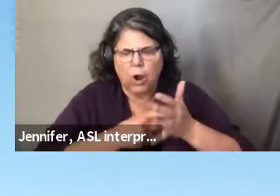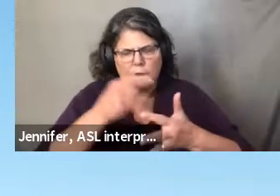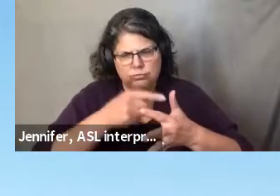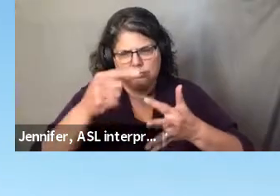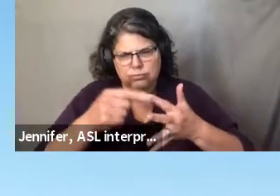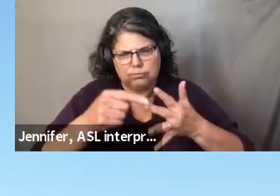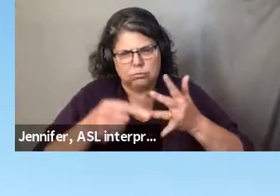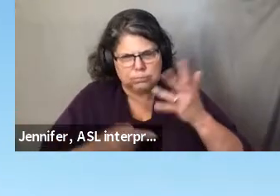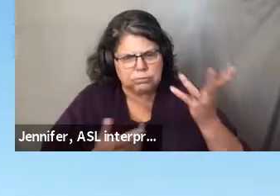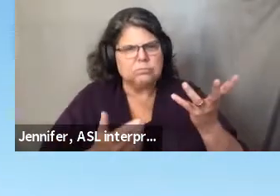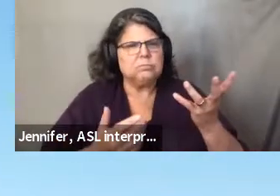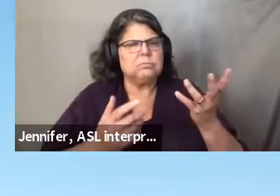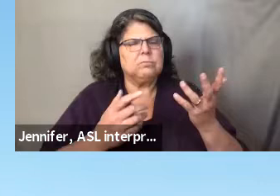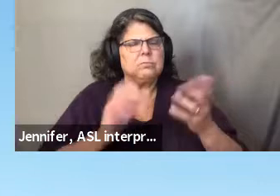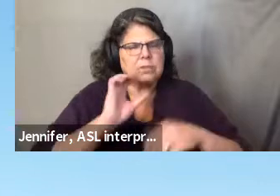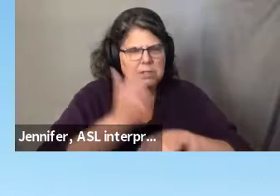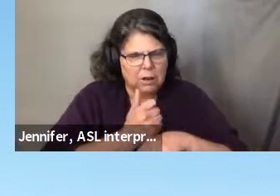cleanup application,